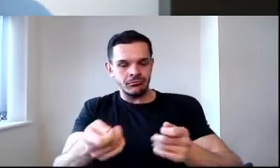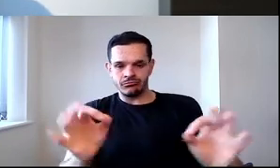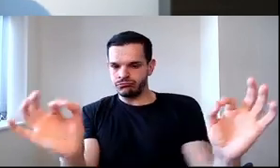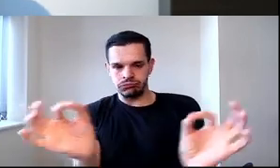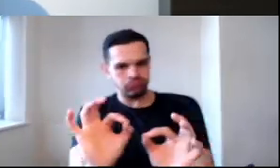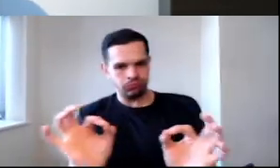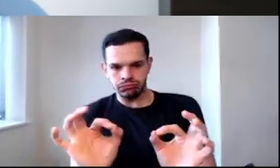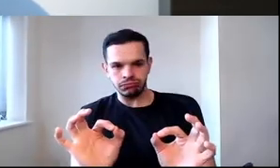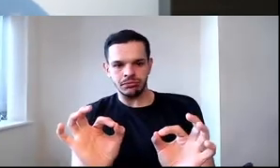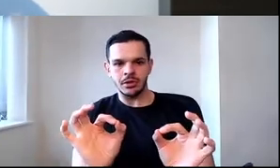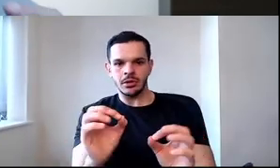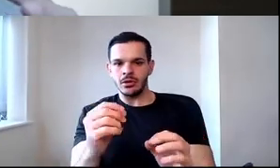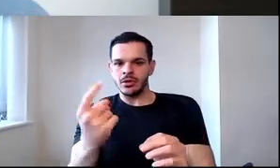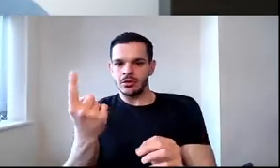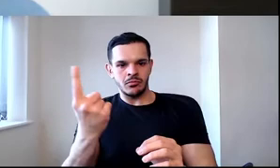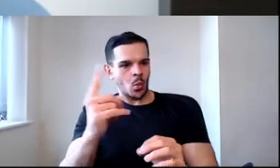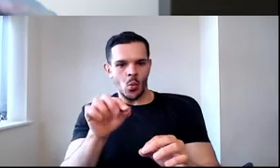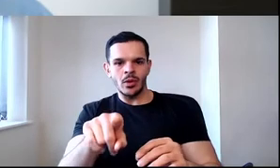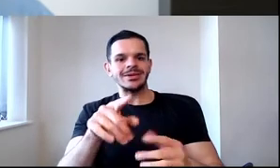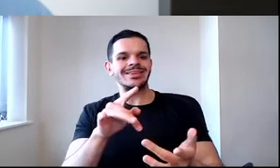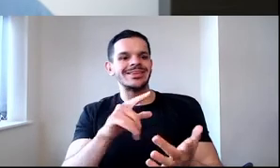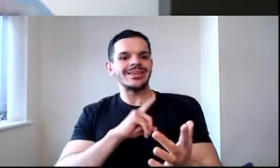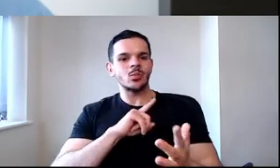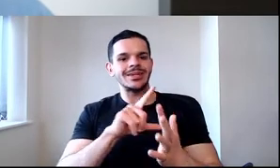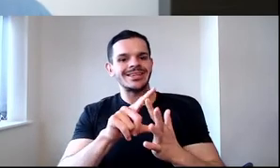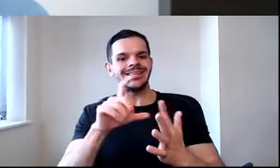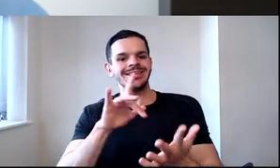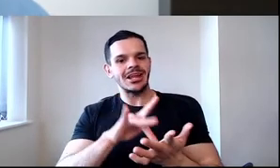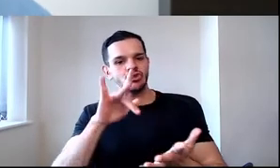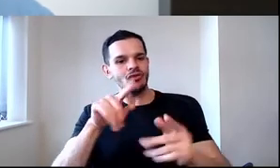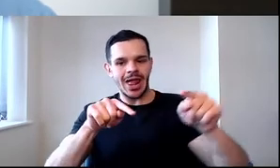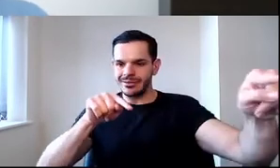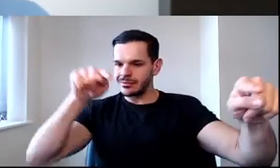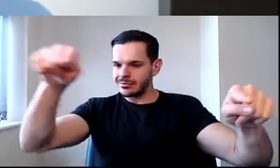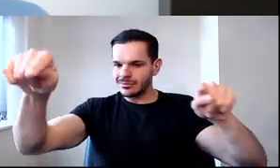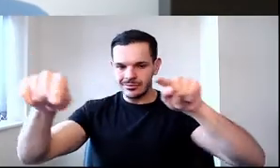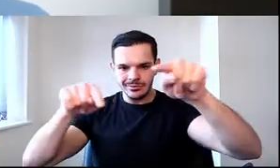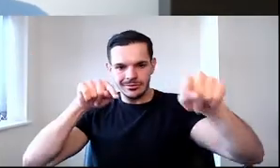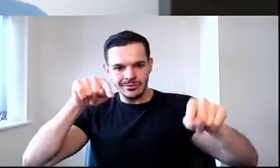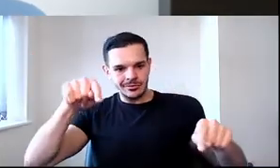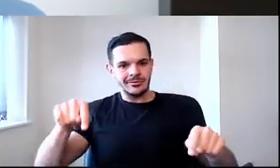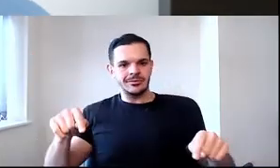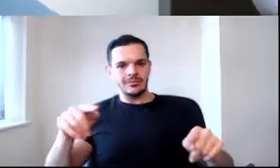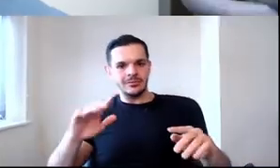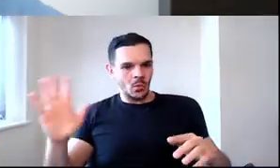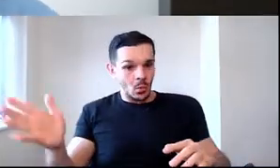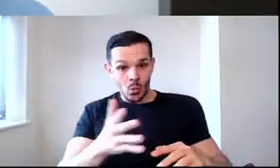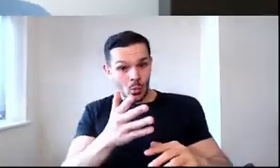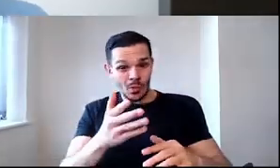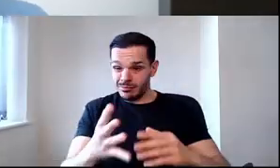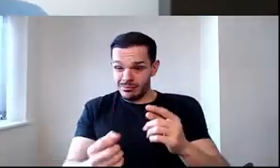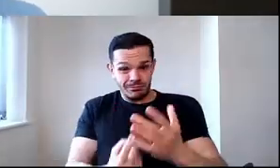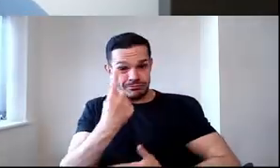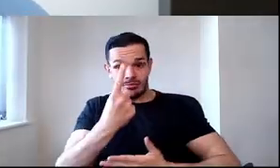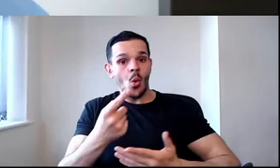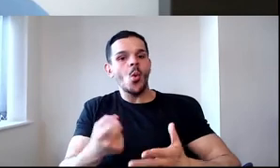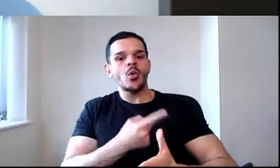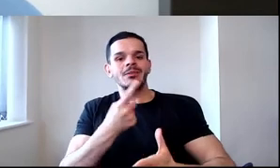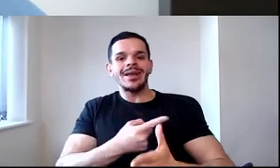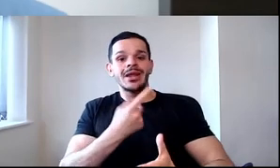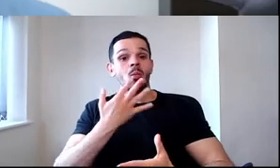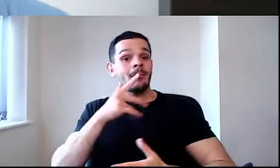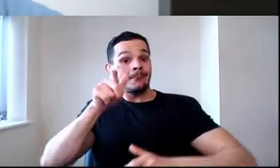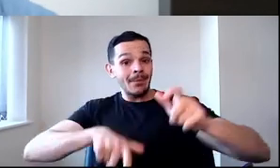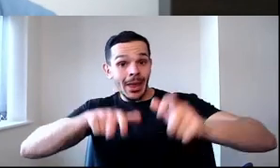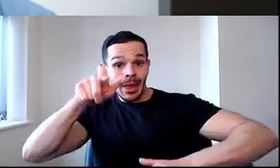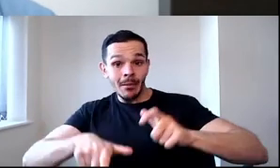of control, there is no central entity who has access to these funds. It's all happening automatically, because as people put